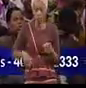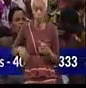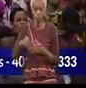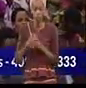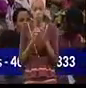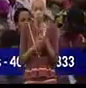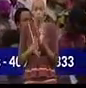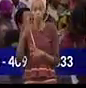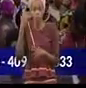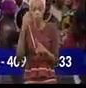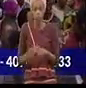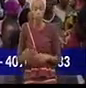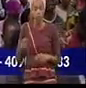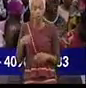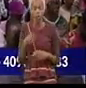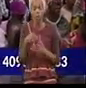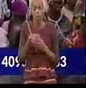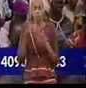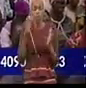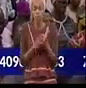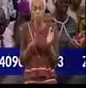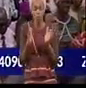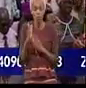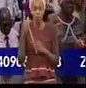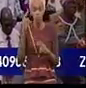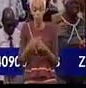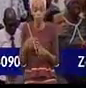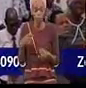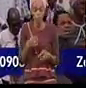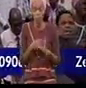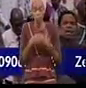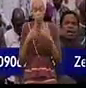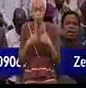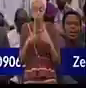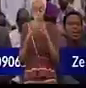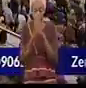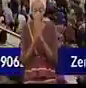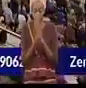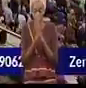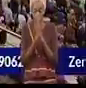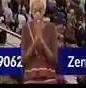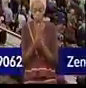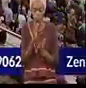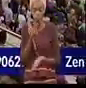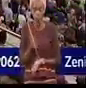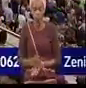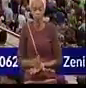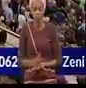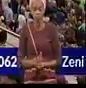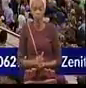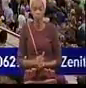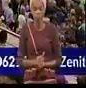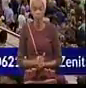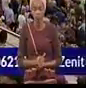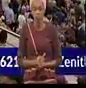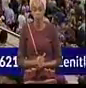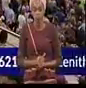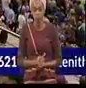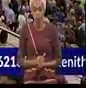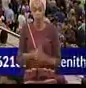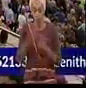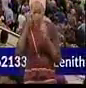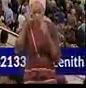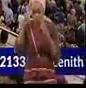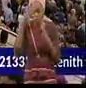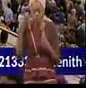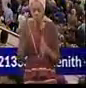In Jesus' mighty name, we are praying. Father, there is no doubt